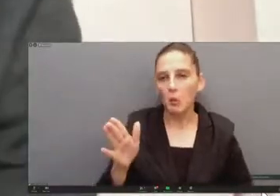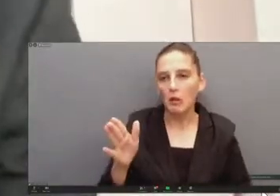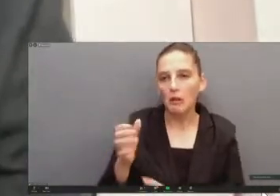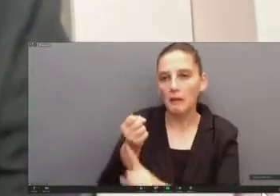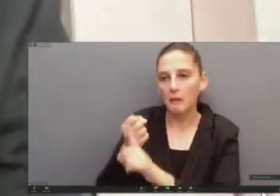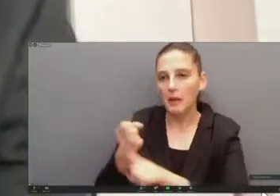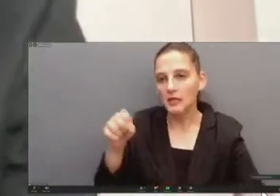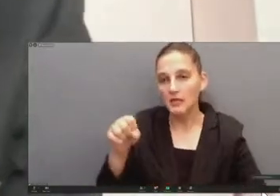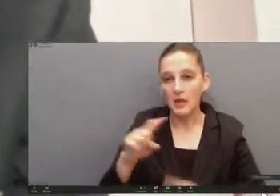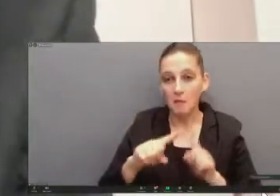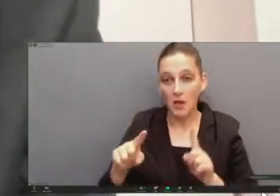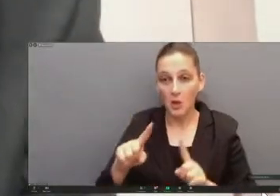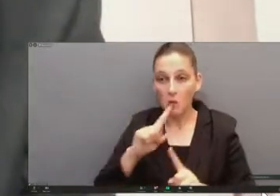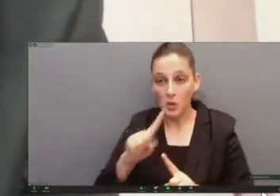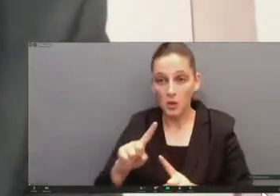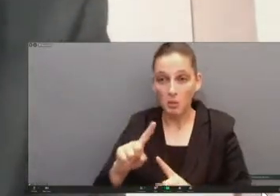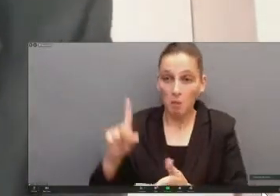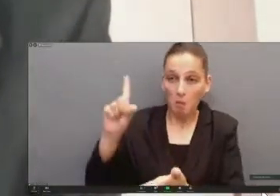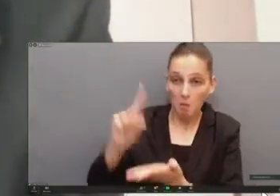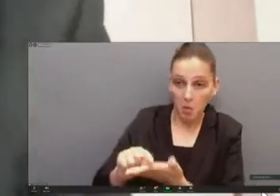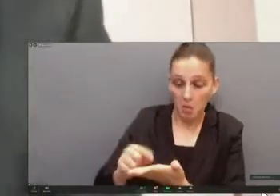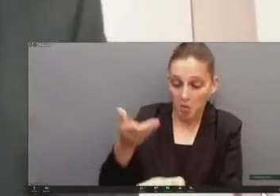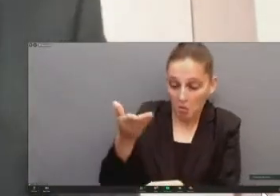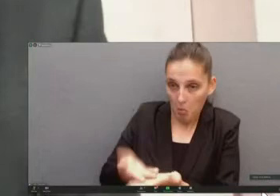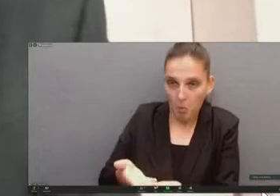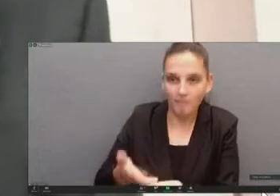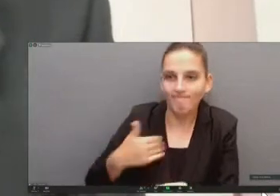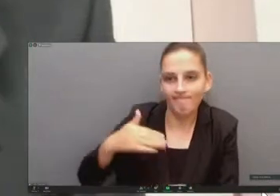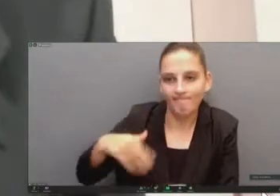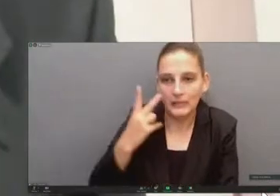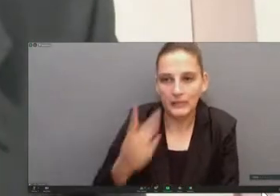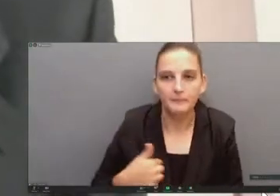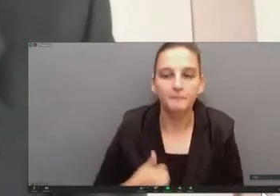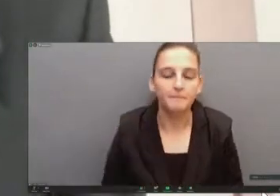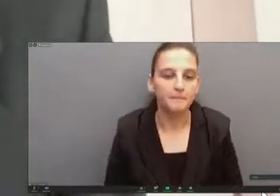not seen any specific data documenting that.